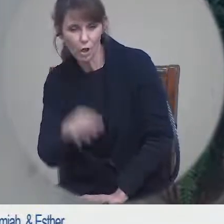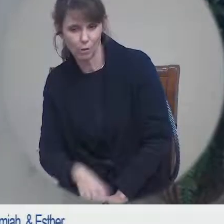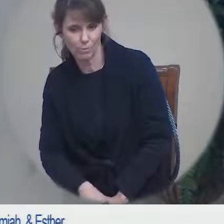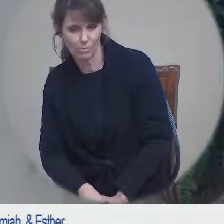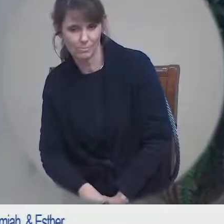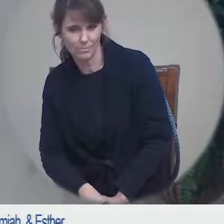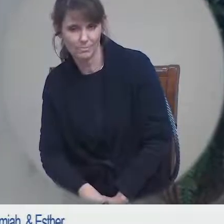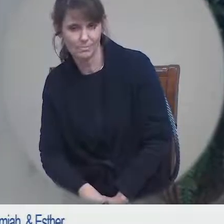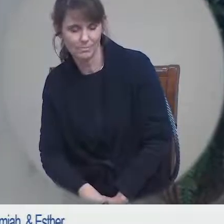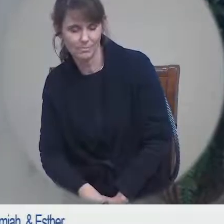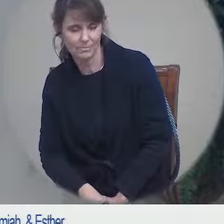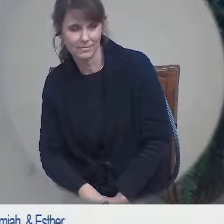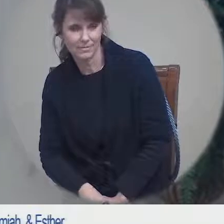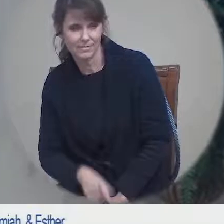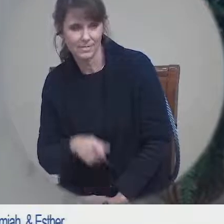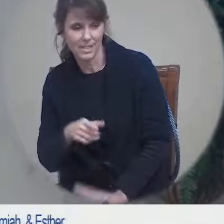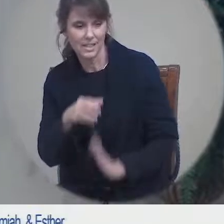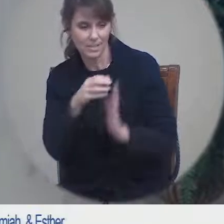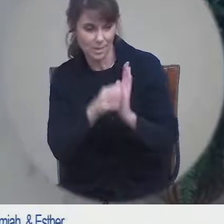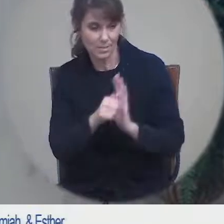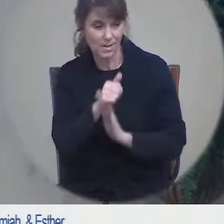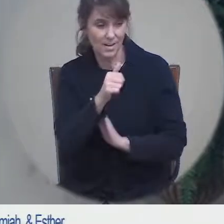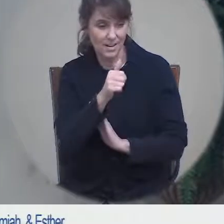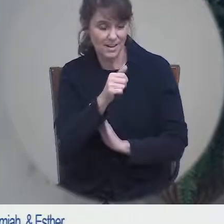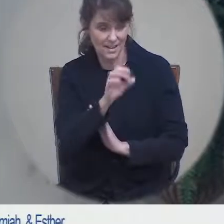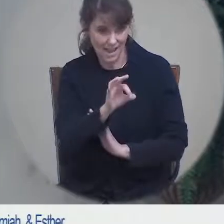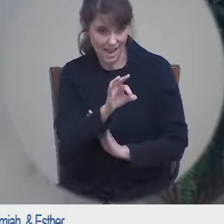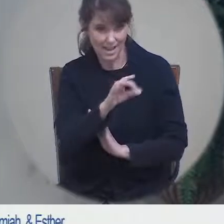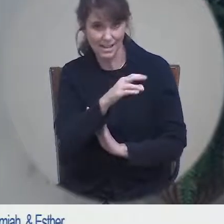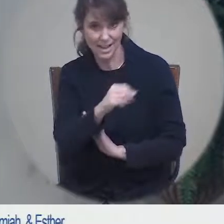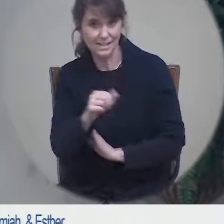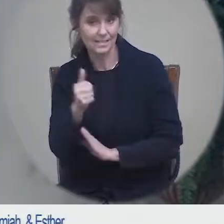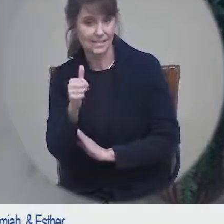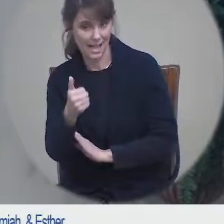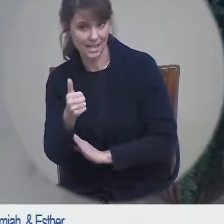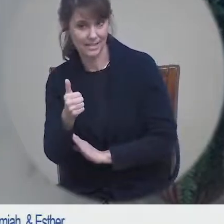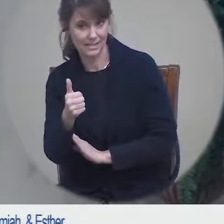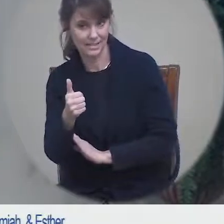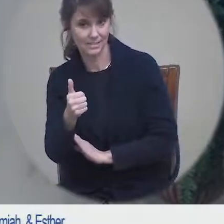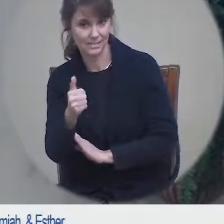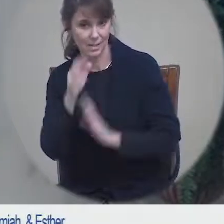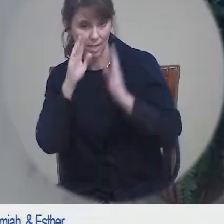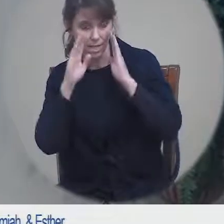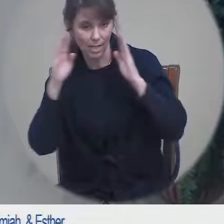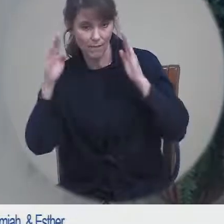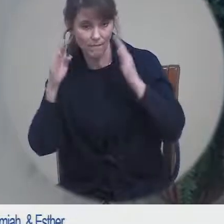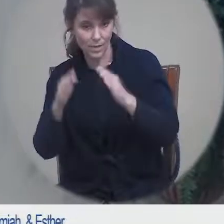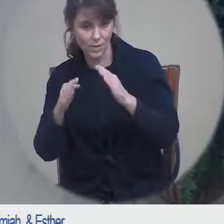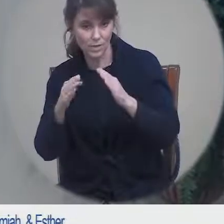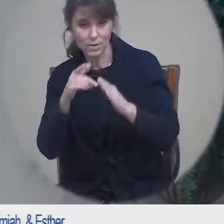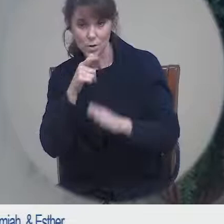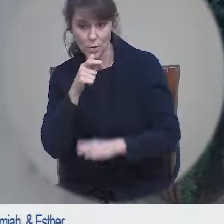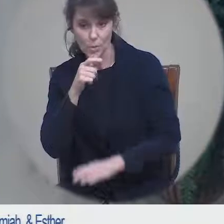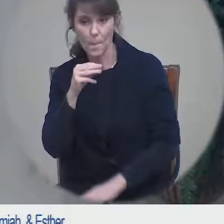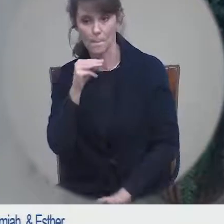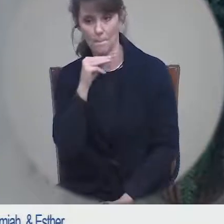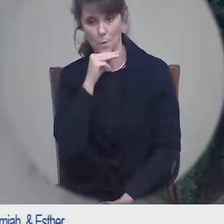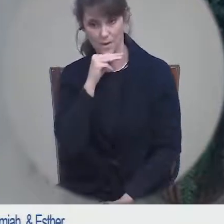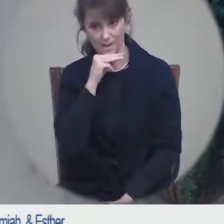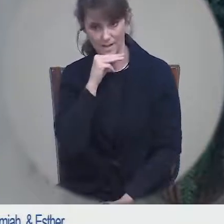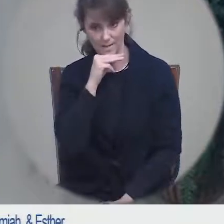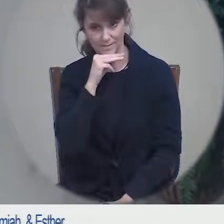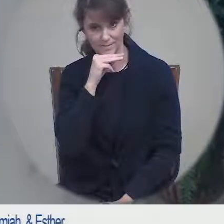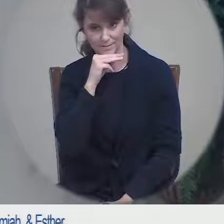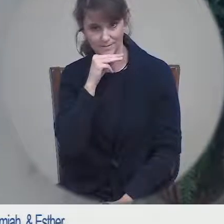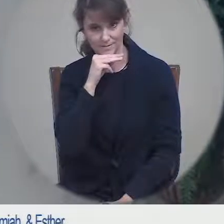but in really chapters 9 and 10 to any great degree, the focus is on Mordecai. And then